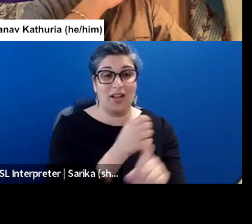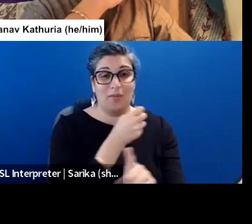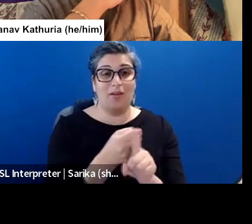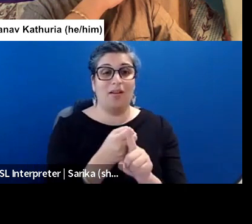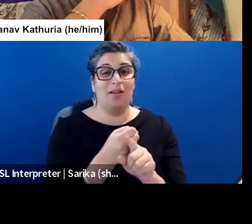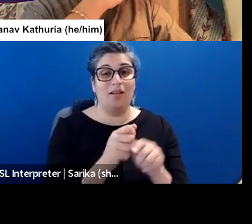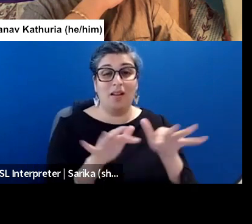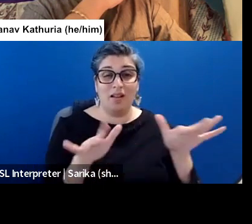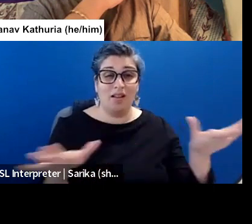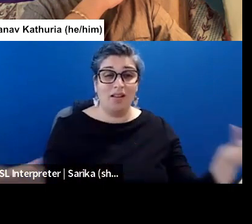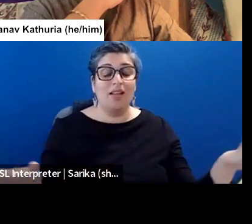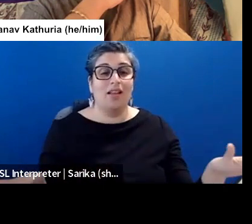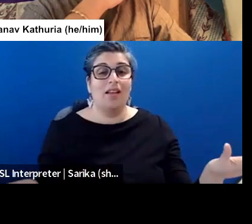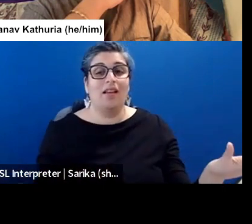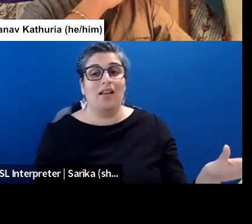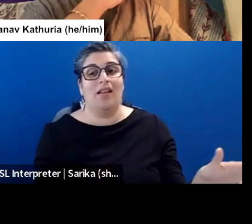seeing was